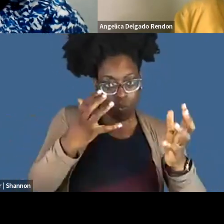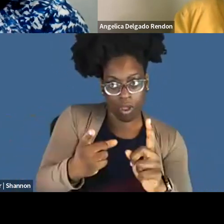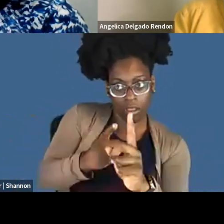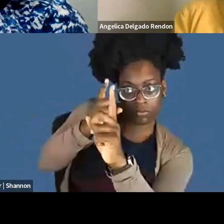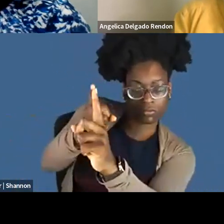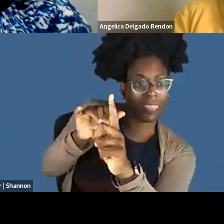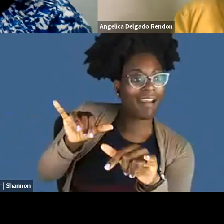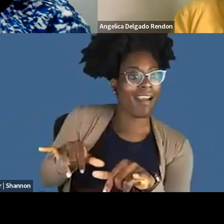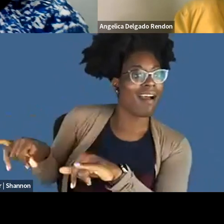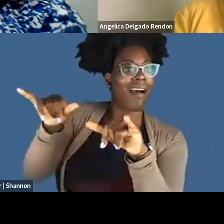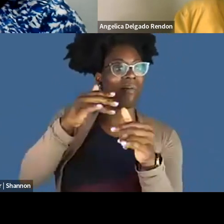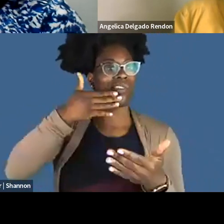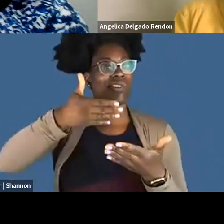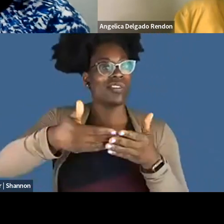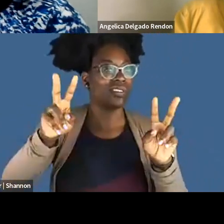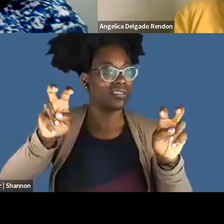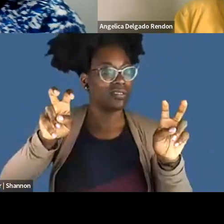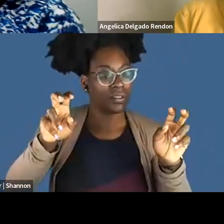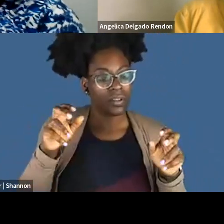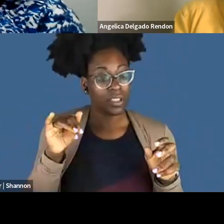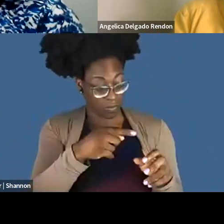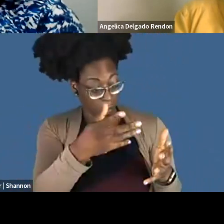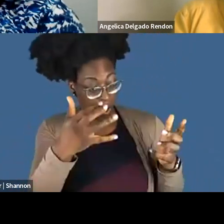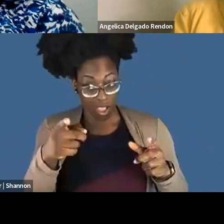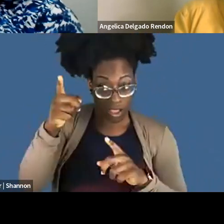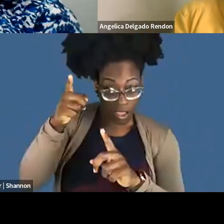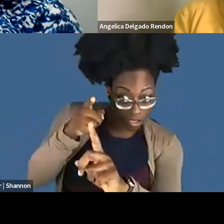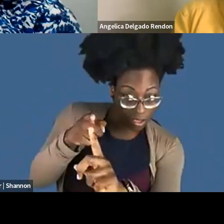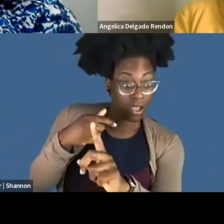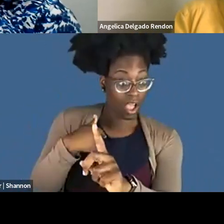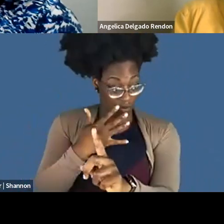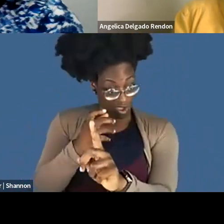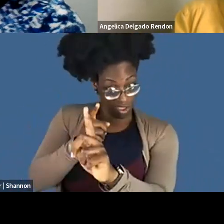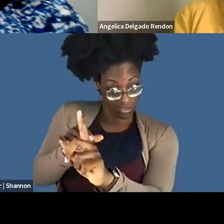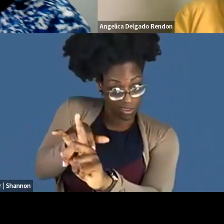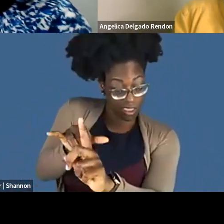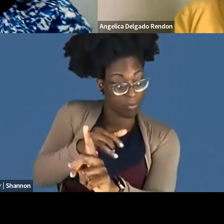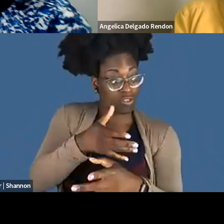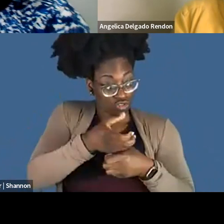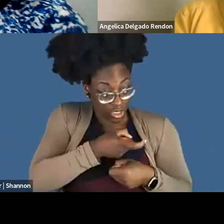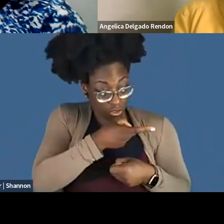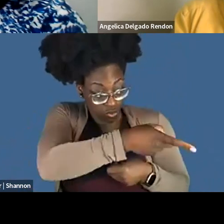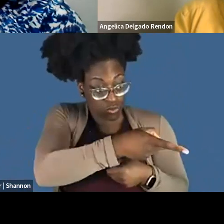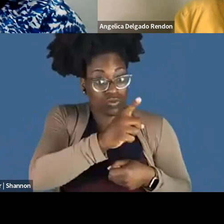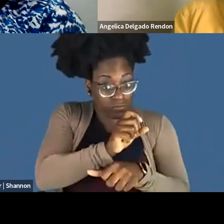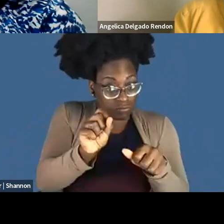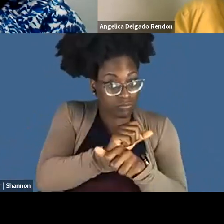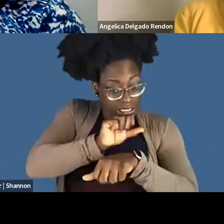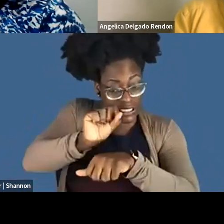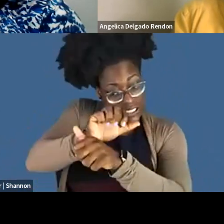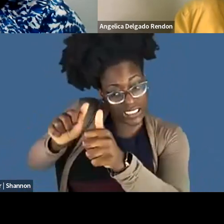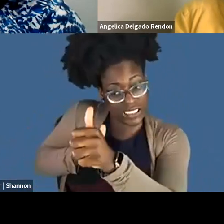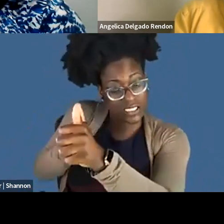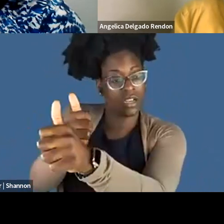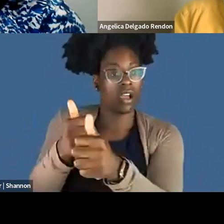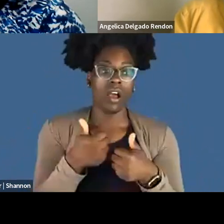point, then we can begin to knock down those other barriers that Paige talked about. Then we can begin to have those